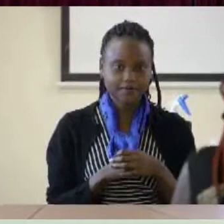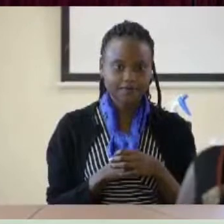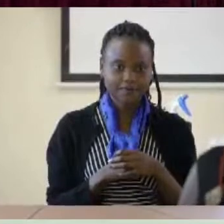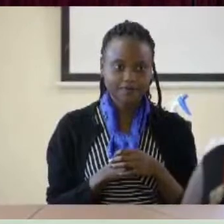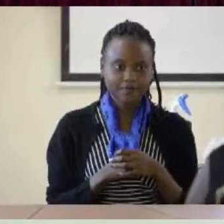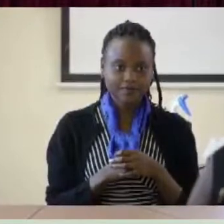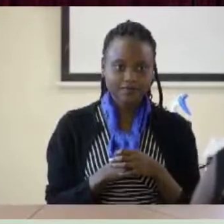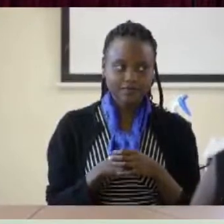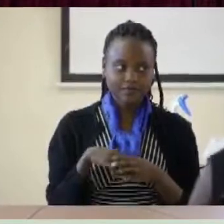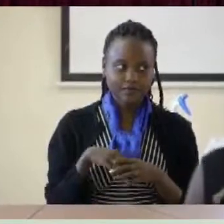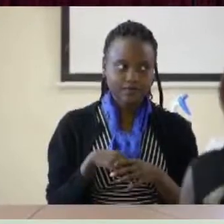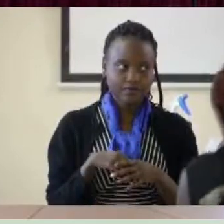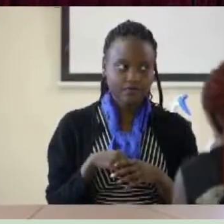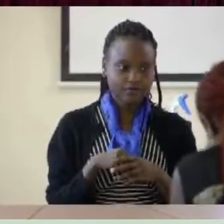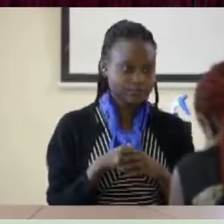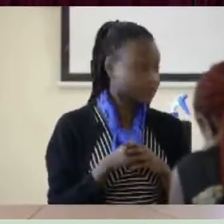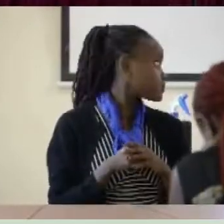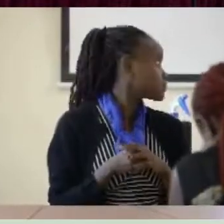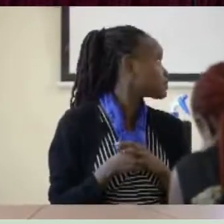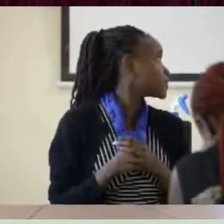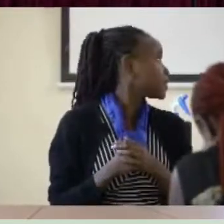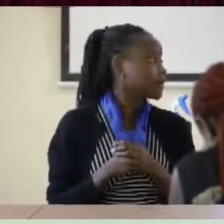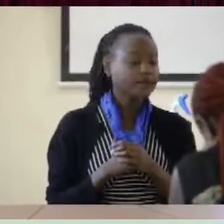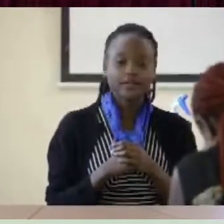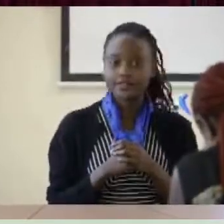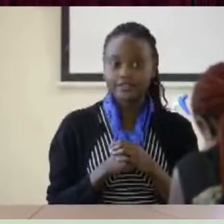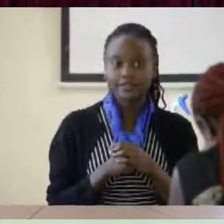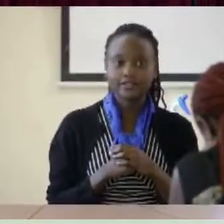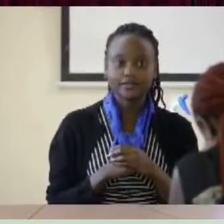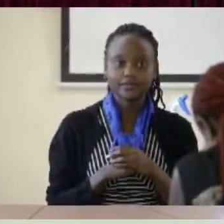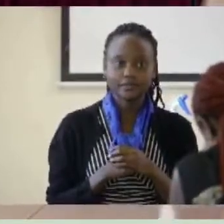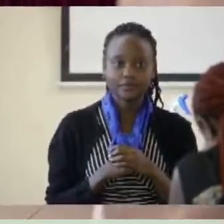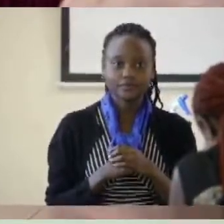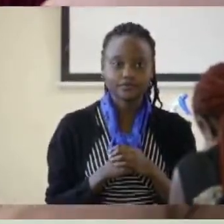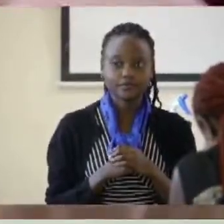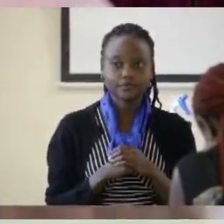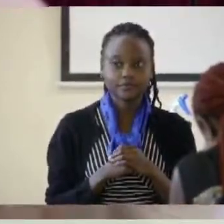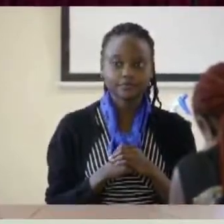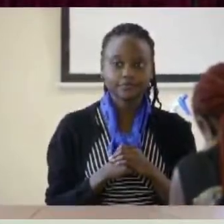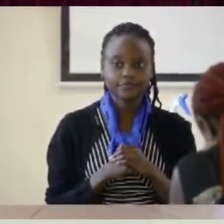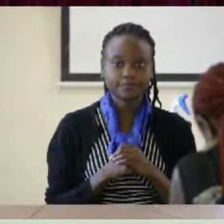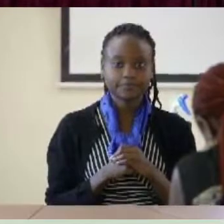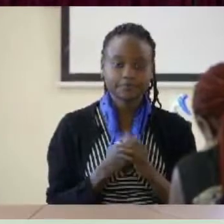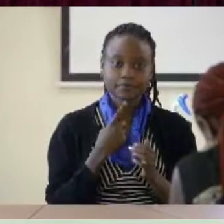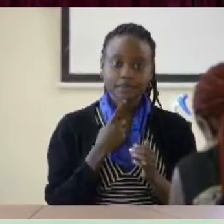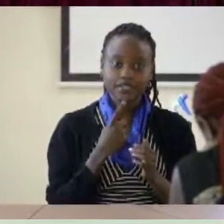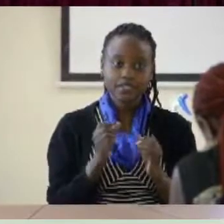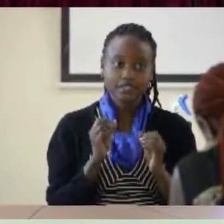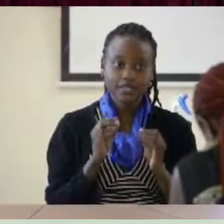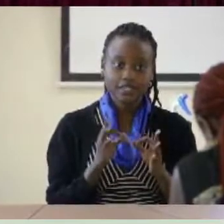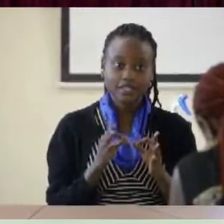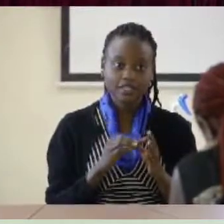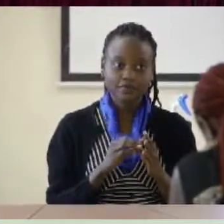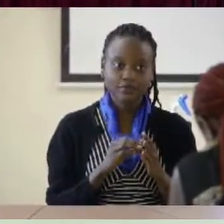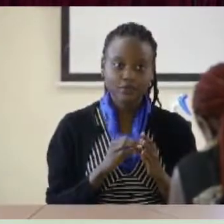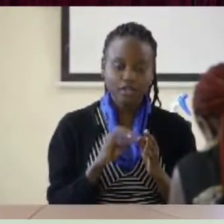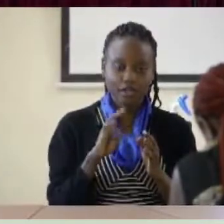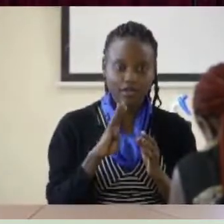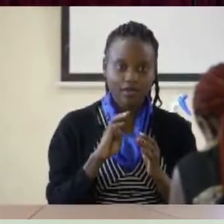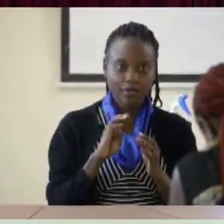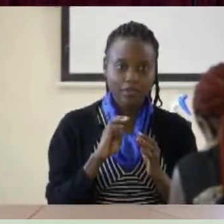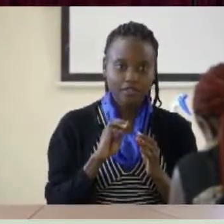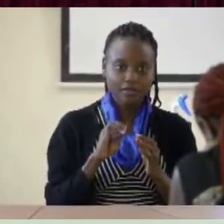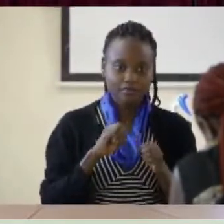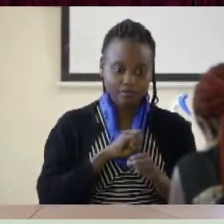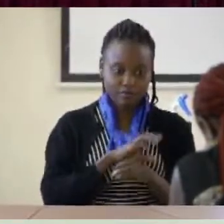Yeah, it's fine. Or if it's not, it's fine. Don't delay, but just see. Now, they said that if you're in a battery of lawyers, be